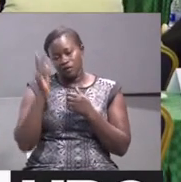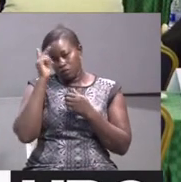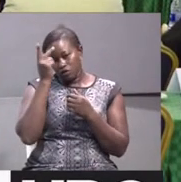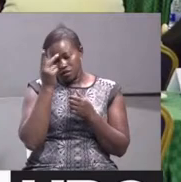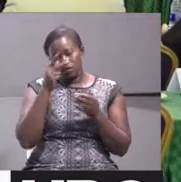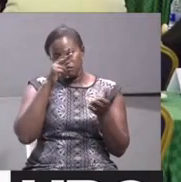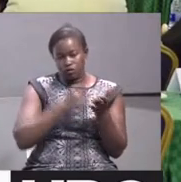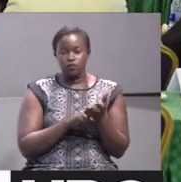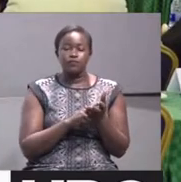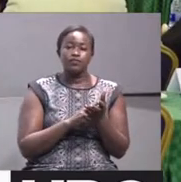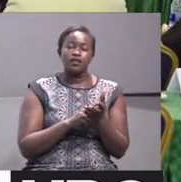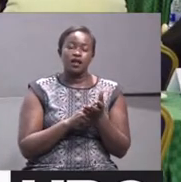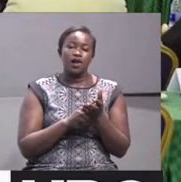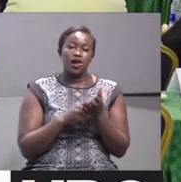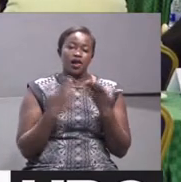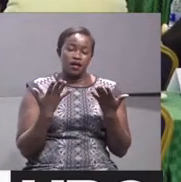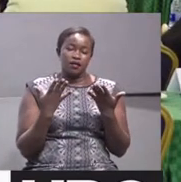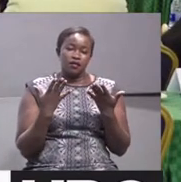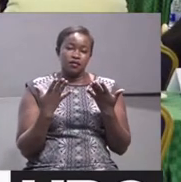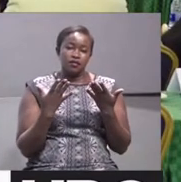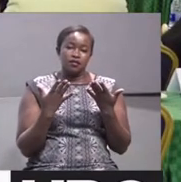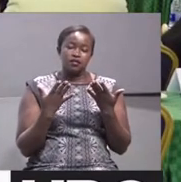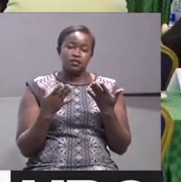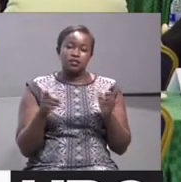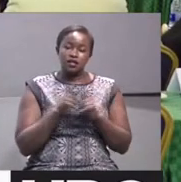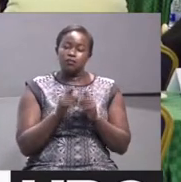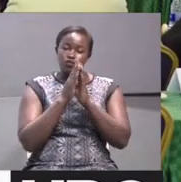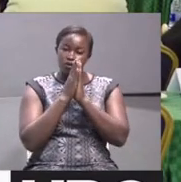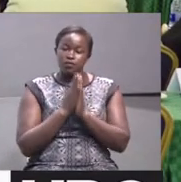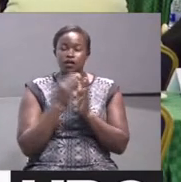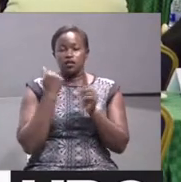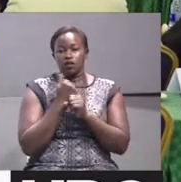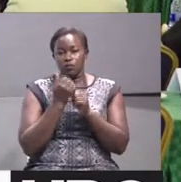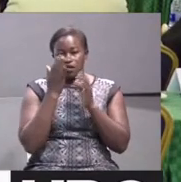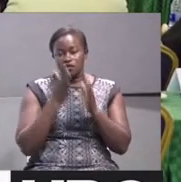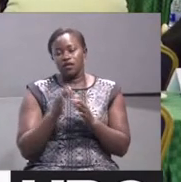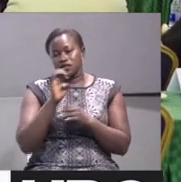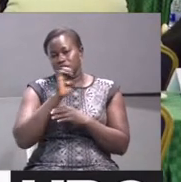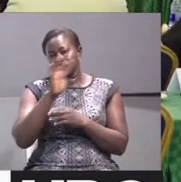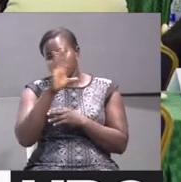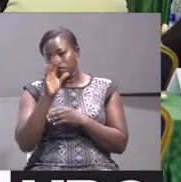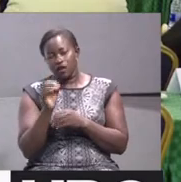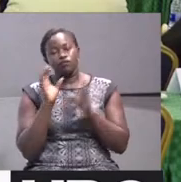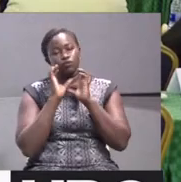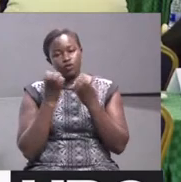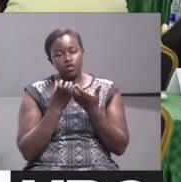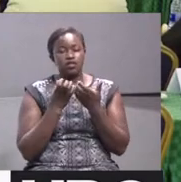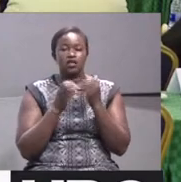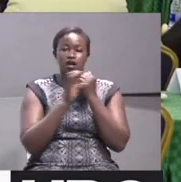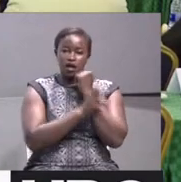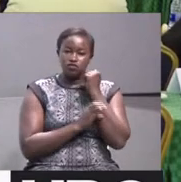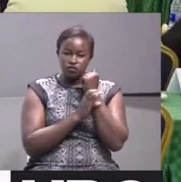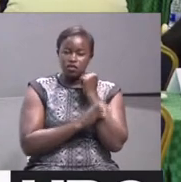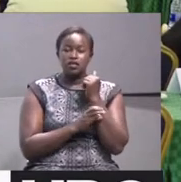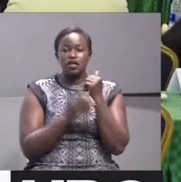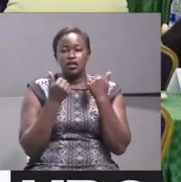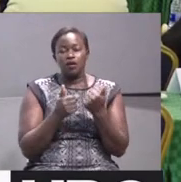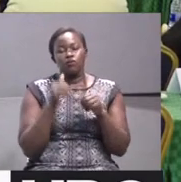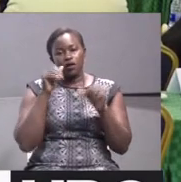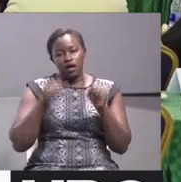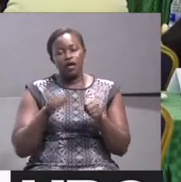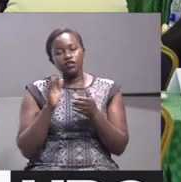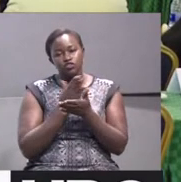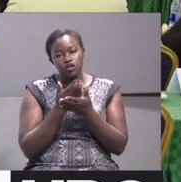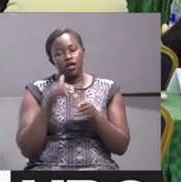then they can be applied and the operators within the East African community countries can now share